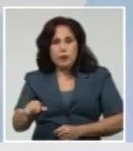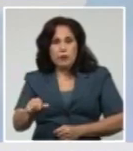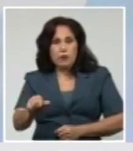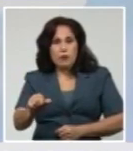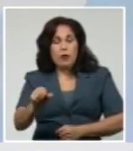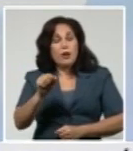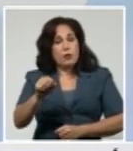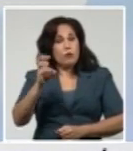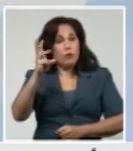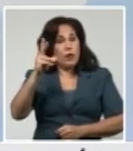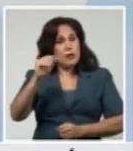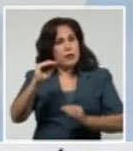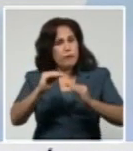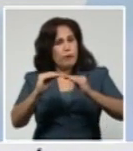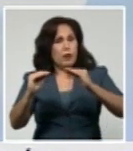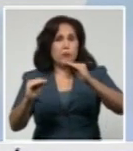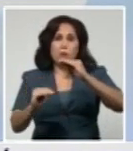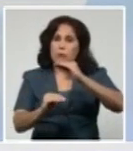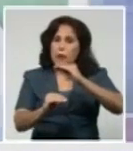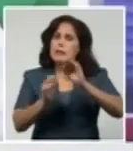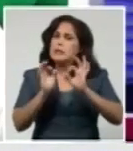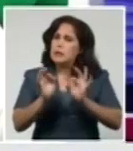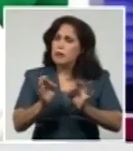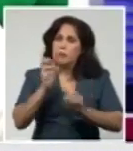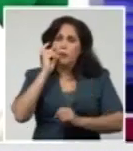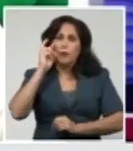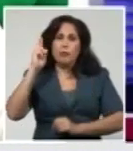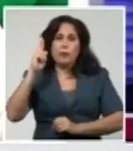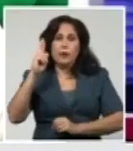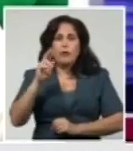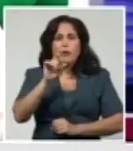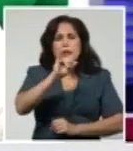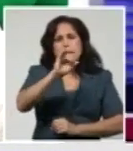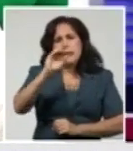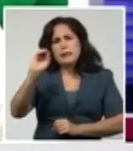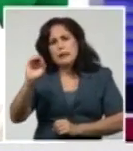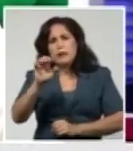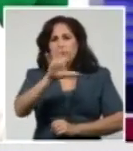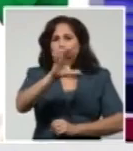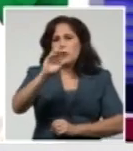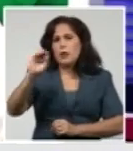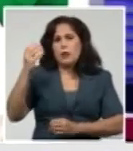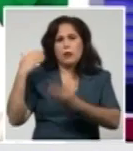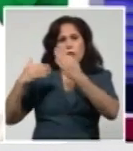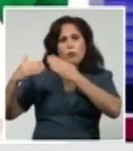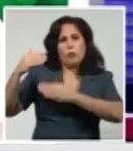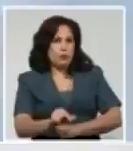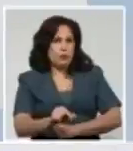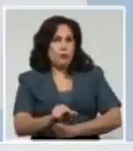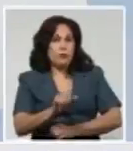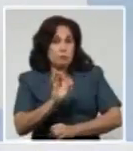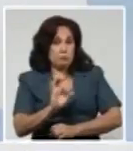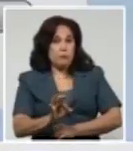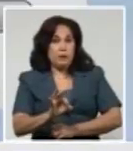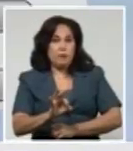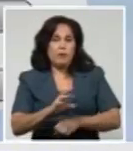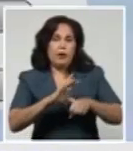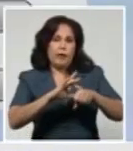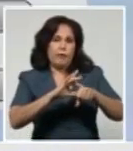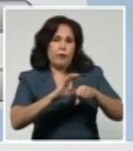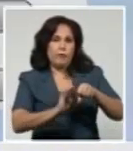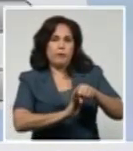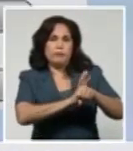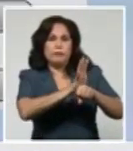like the facility in Ciego de Ávila, while others are also scheduled to do so in the coming weeks. Of the